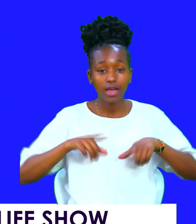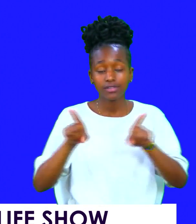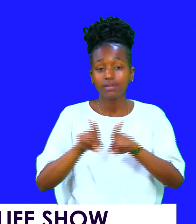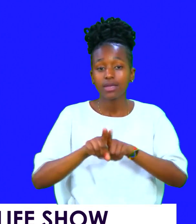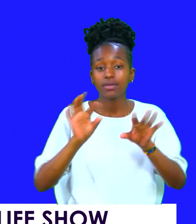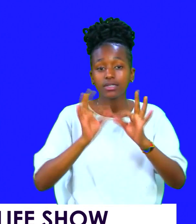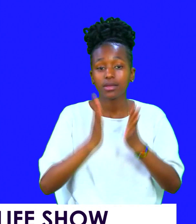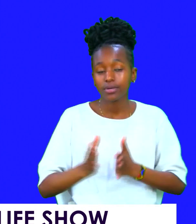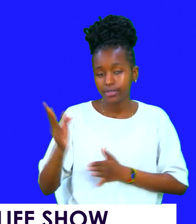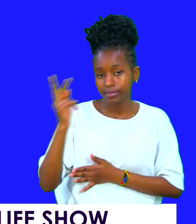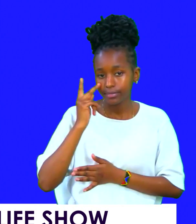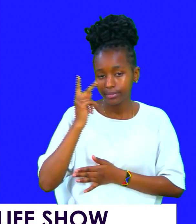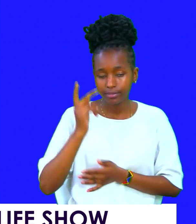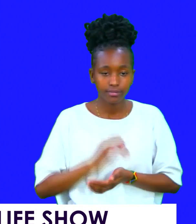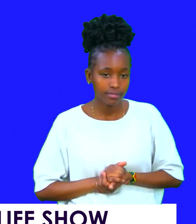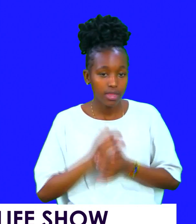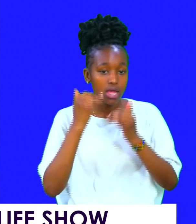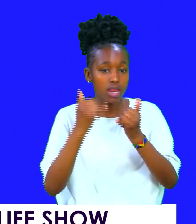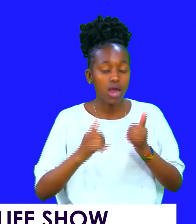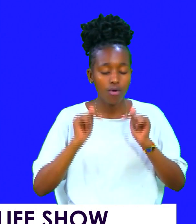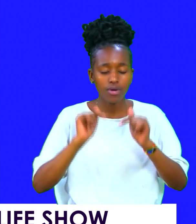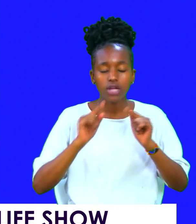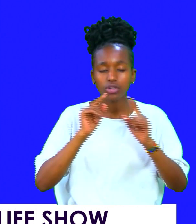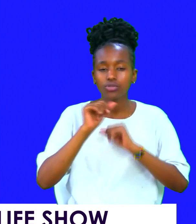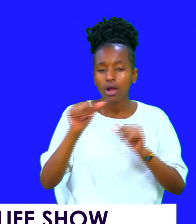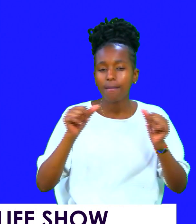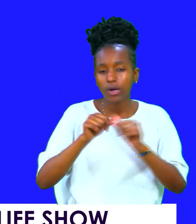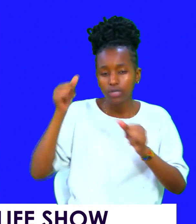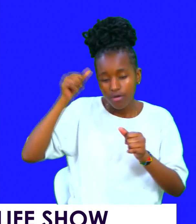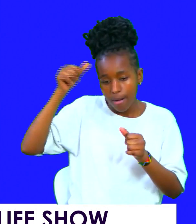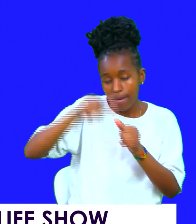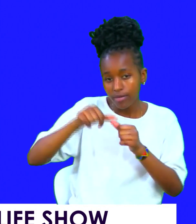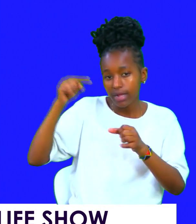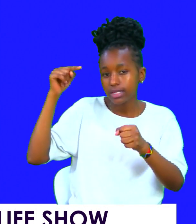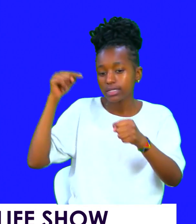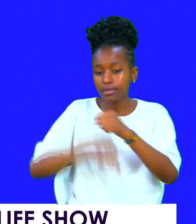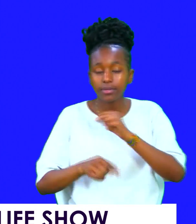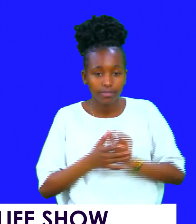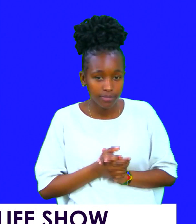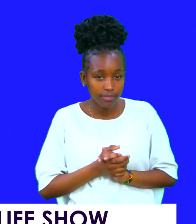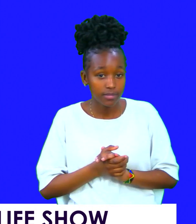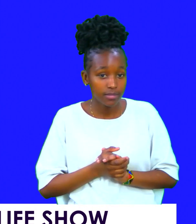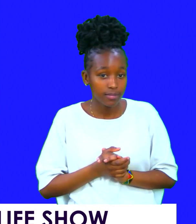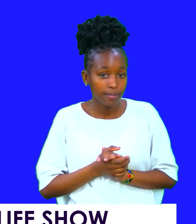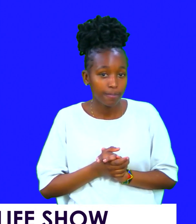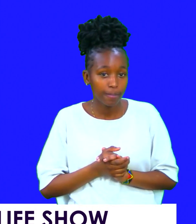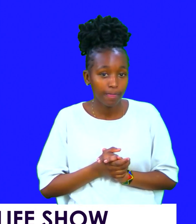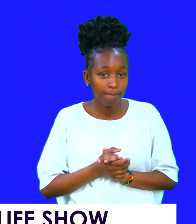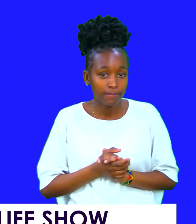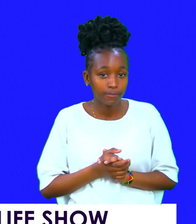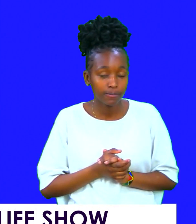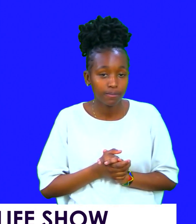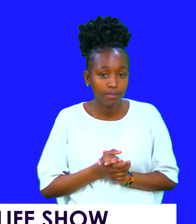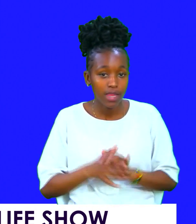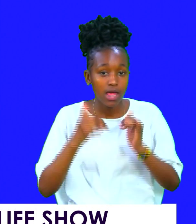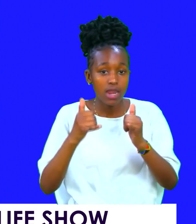is Esther Kendi. I'm talking about remembering the deep. Let me bring this to you, remembering the deep. Let me bring this to